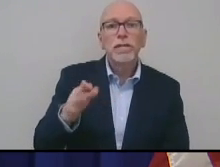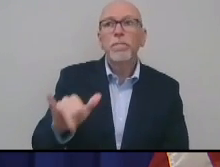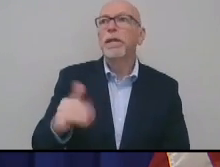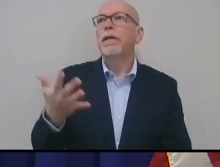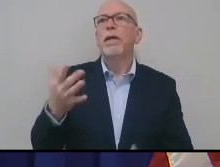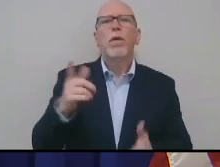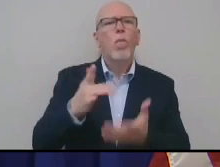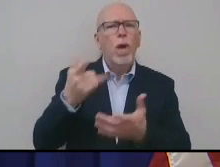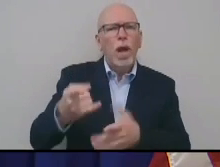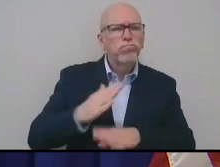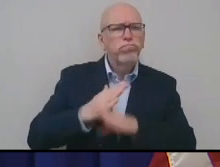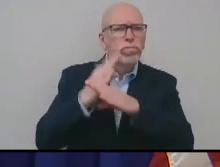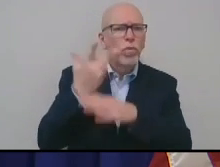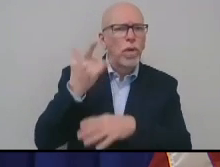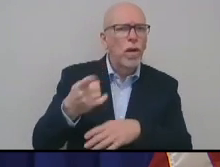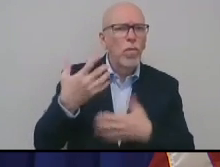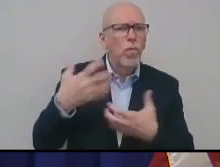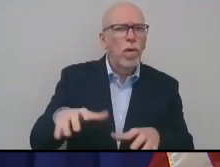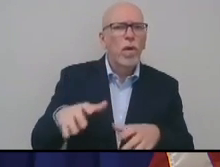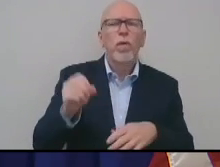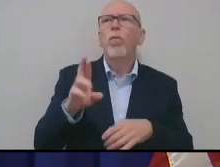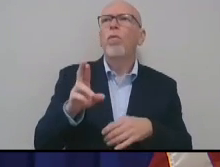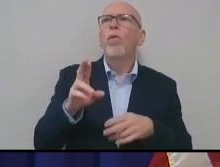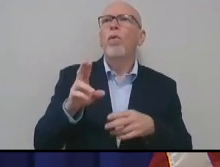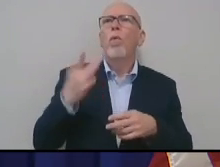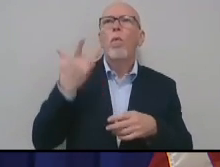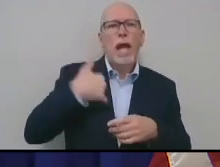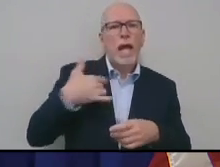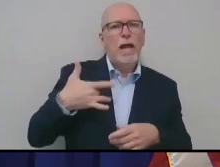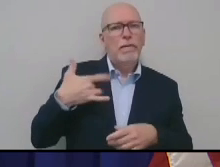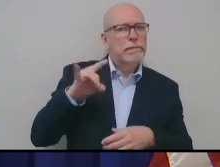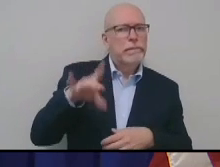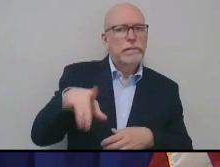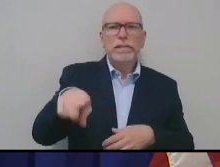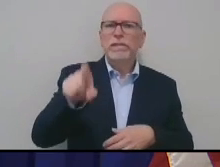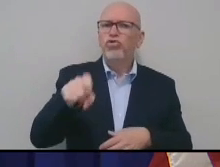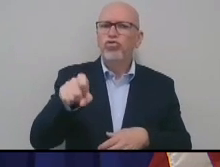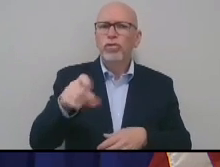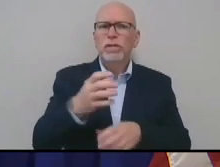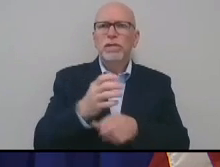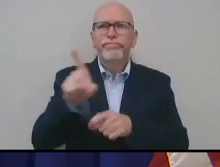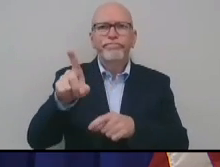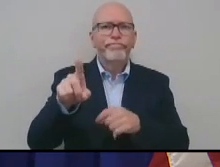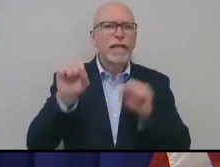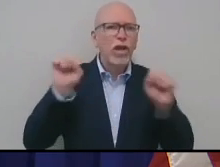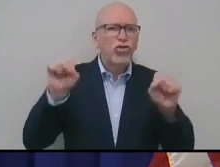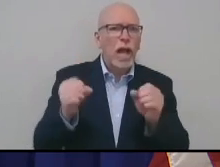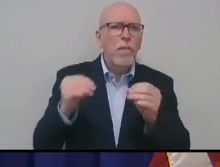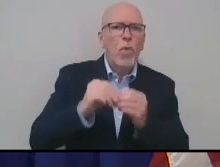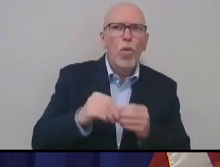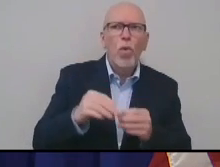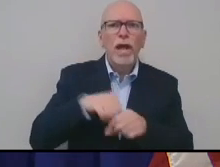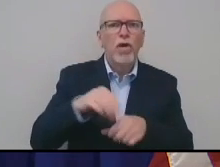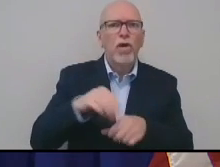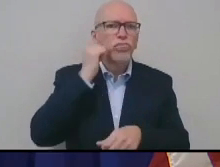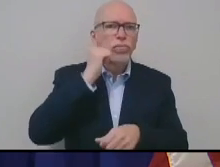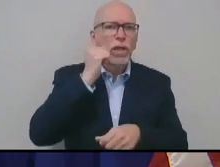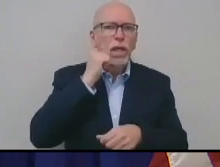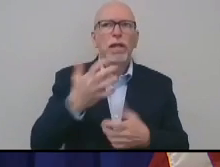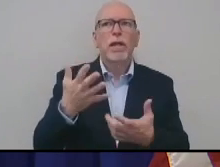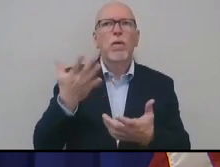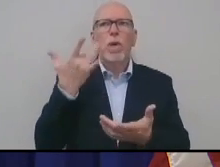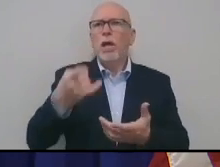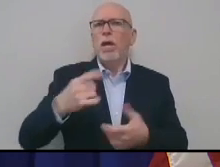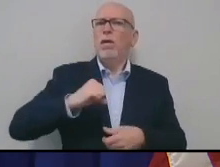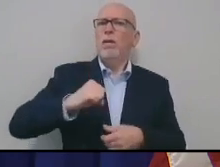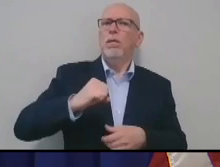getting that colonoscopy, or why I think it would be good for them to add exercise into their regular routine.